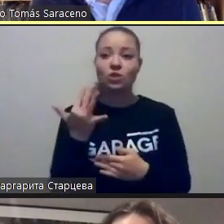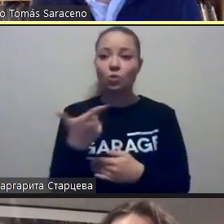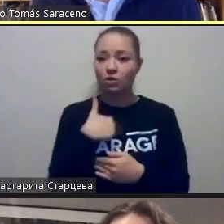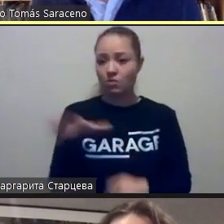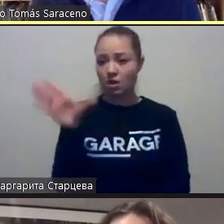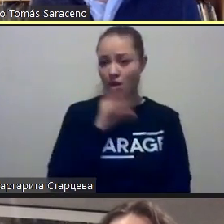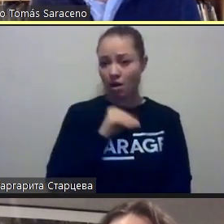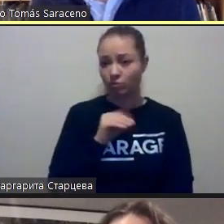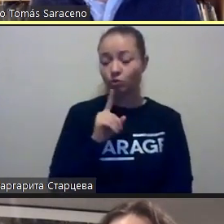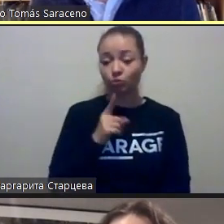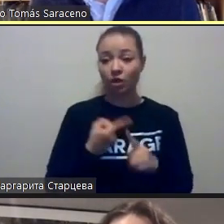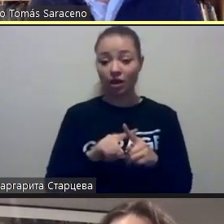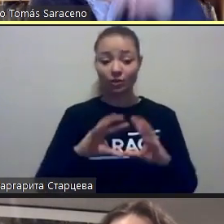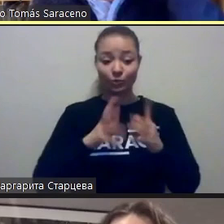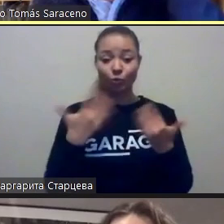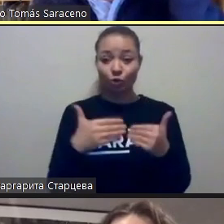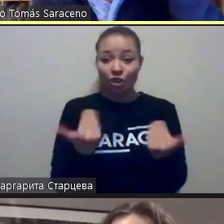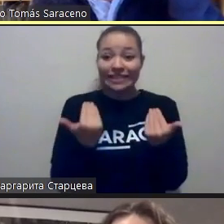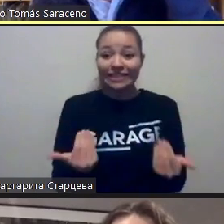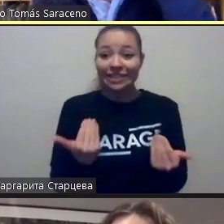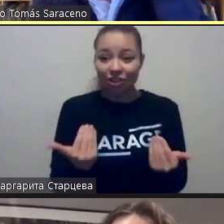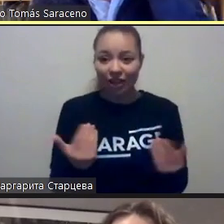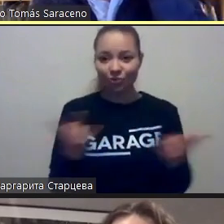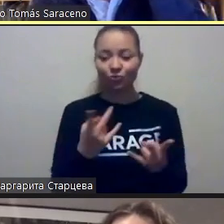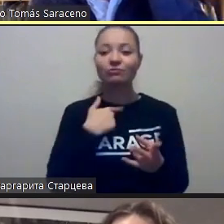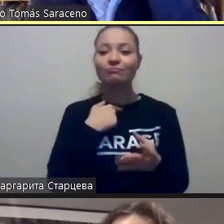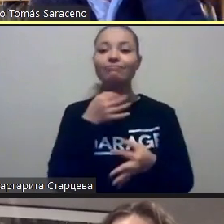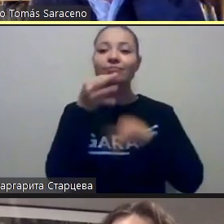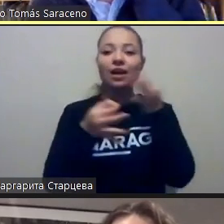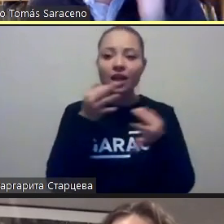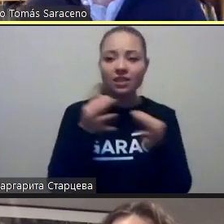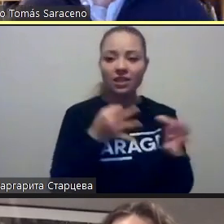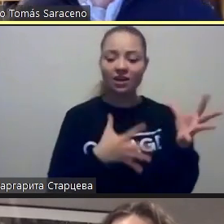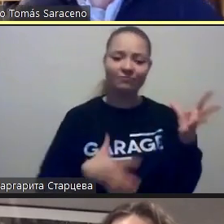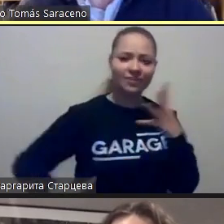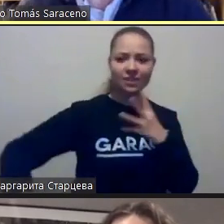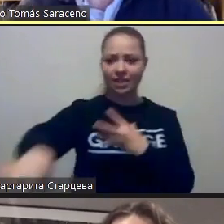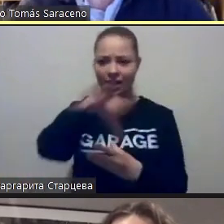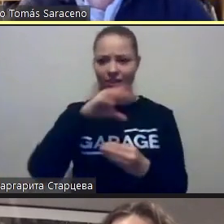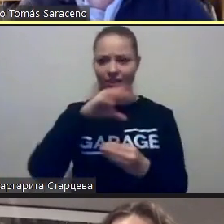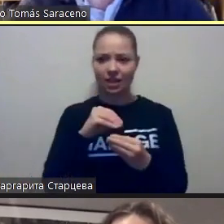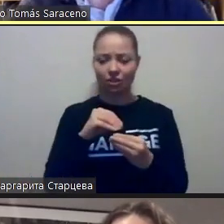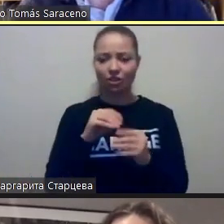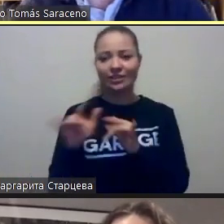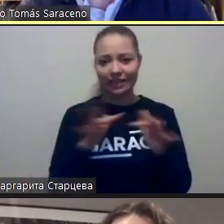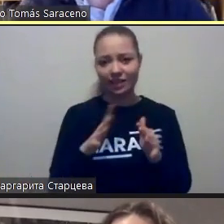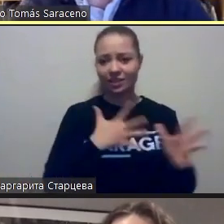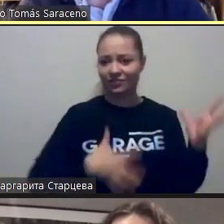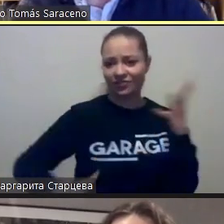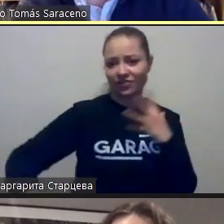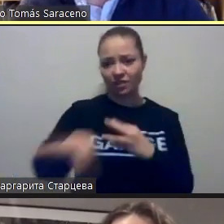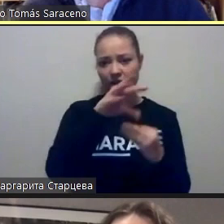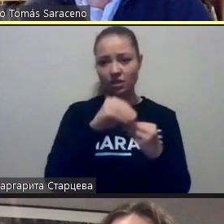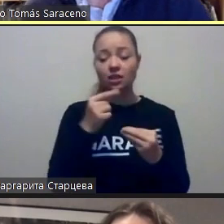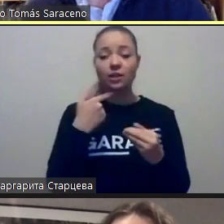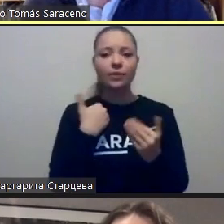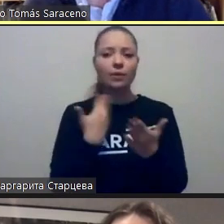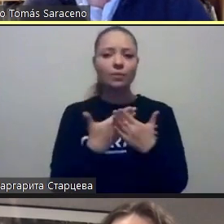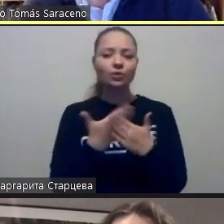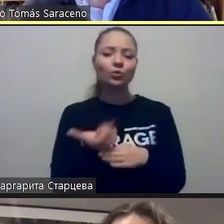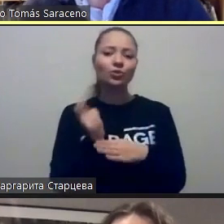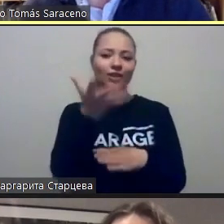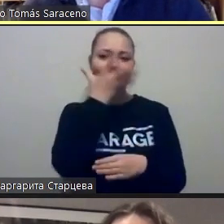everybody. And this, I mean, you know, in that case, you know, I you know, for me, it was very beautiful when we went in Argentina and to work with